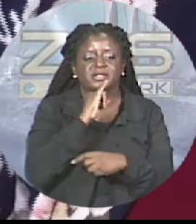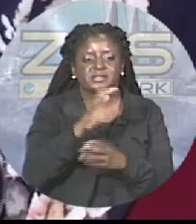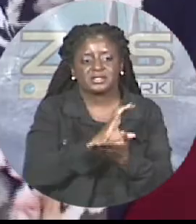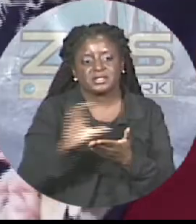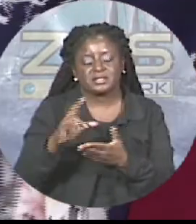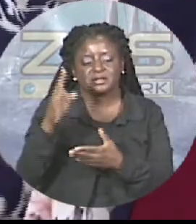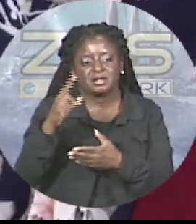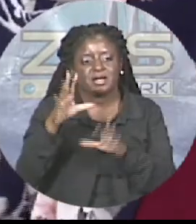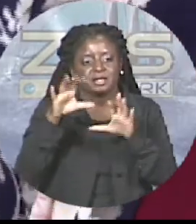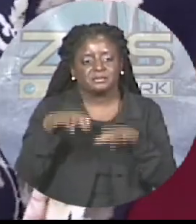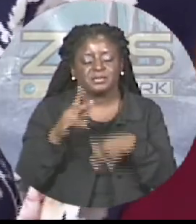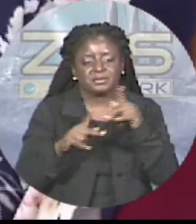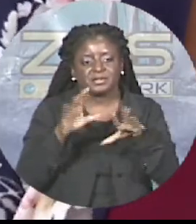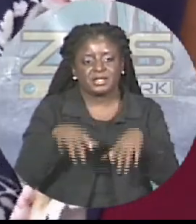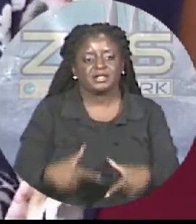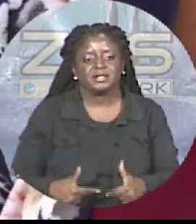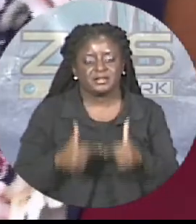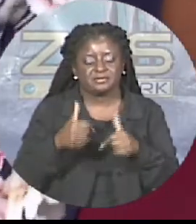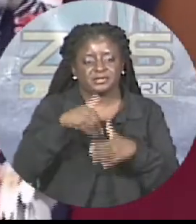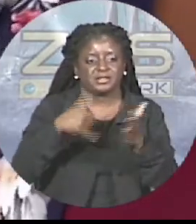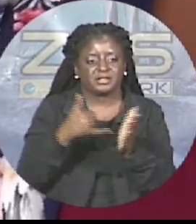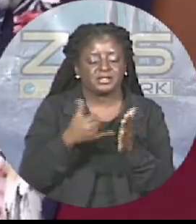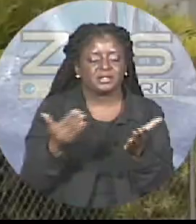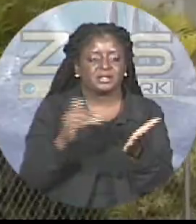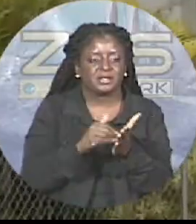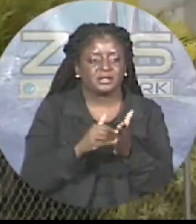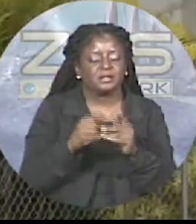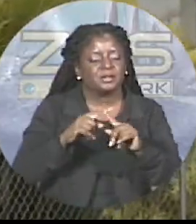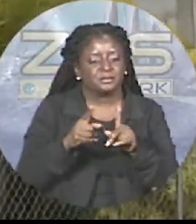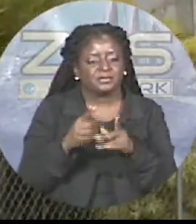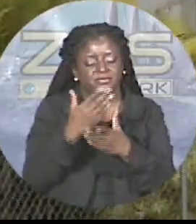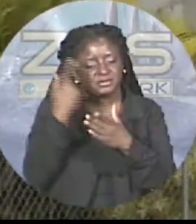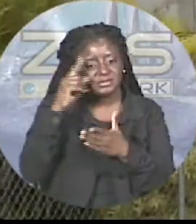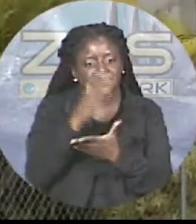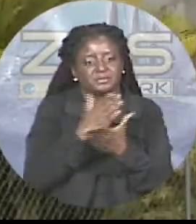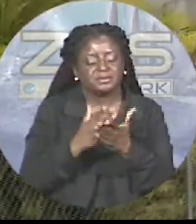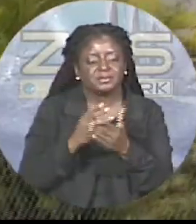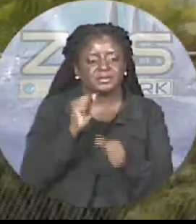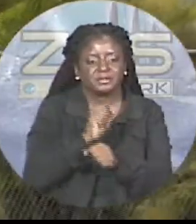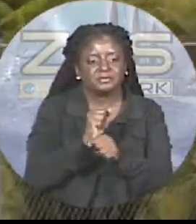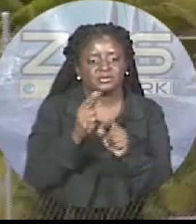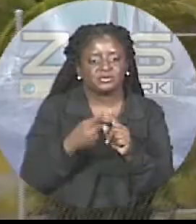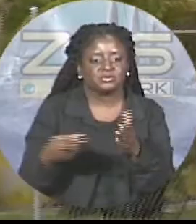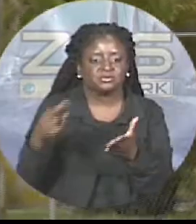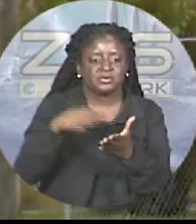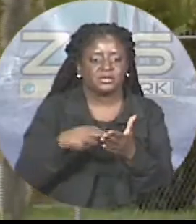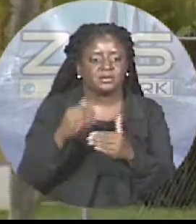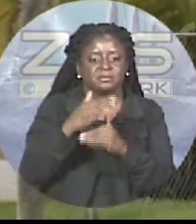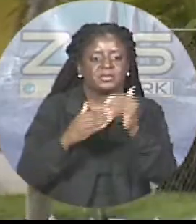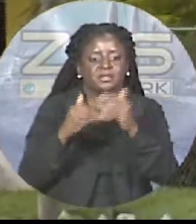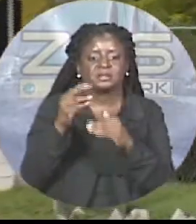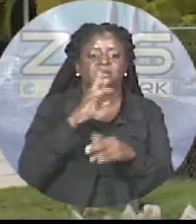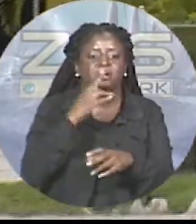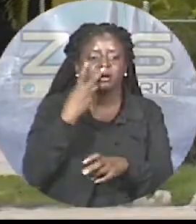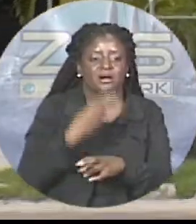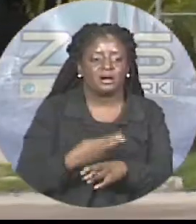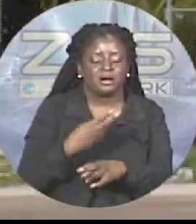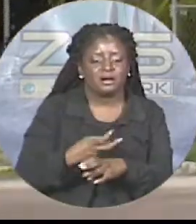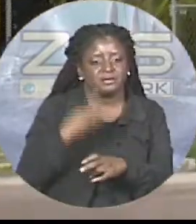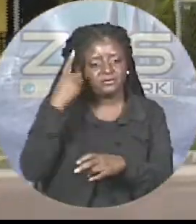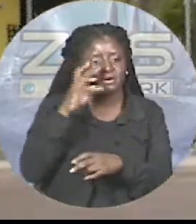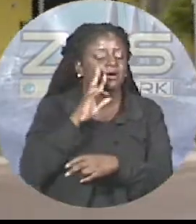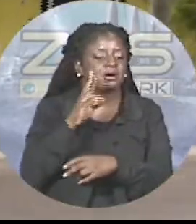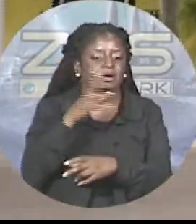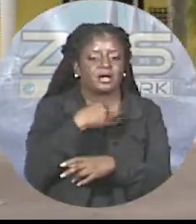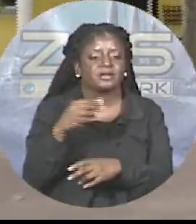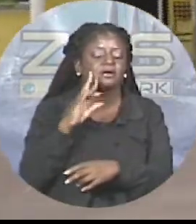resident Angela Ramming, efforts to rebuild are extremely difficult for her and her family. She says all she wants is reassurance that more